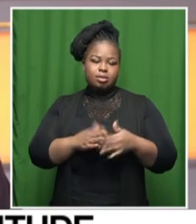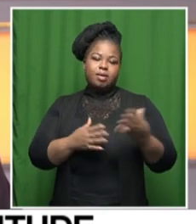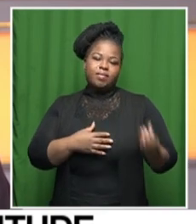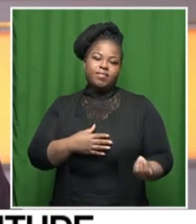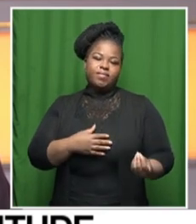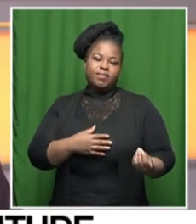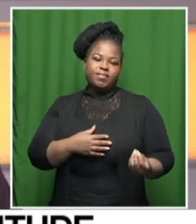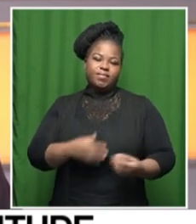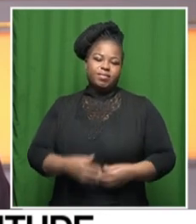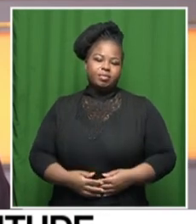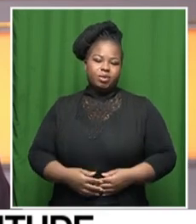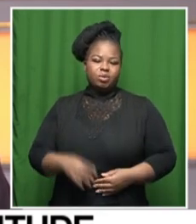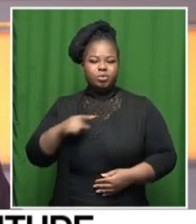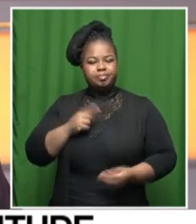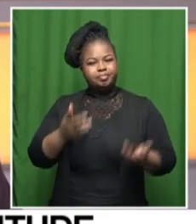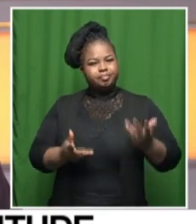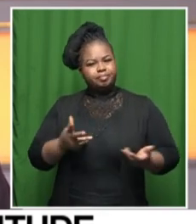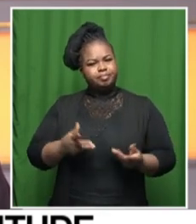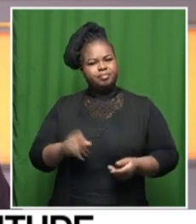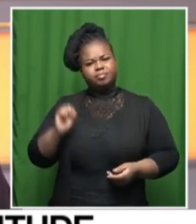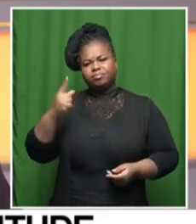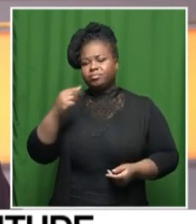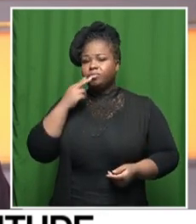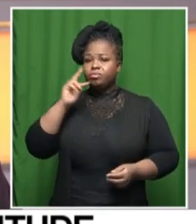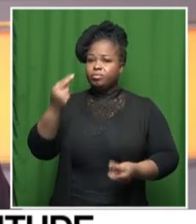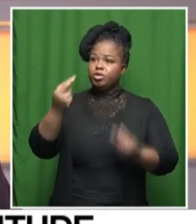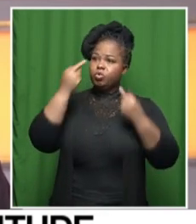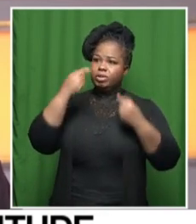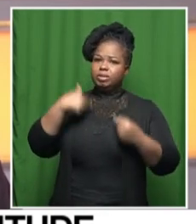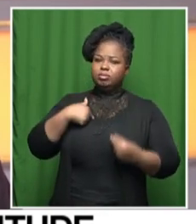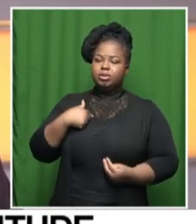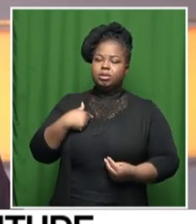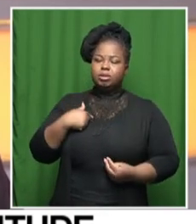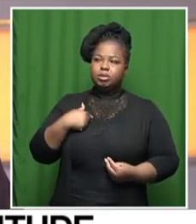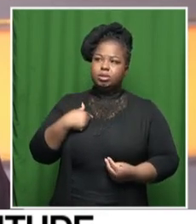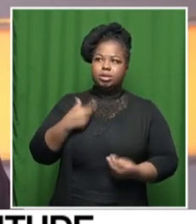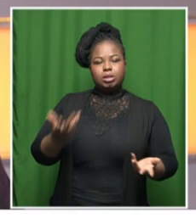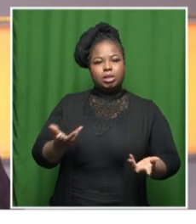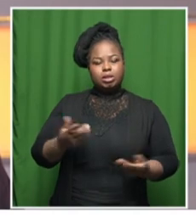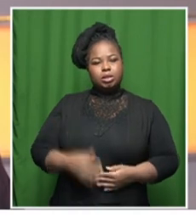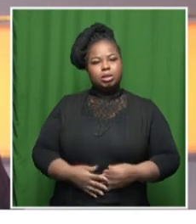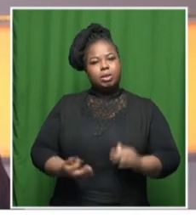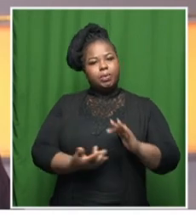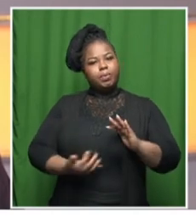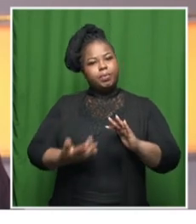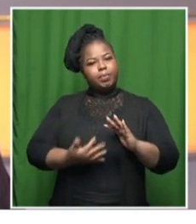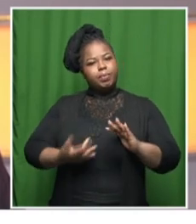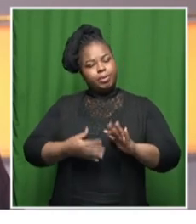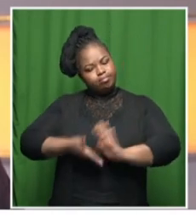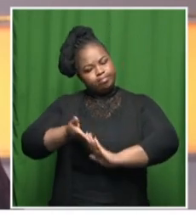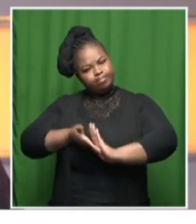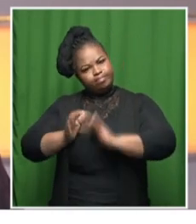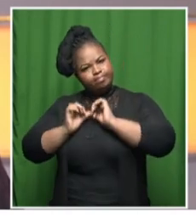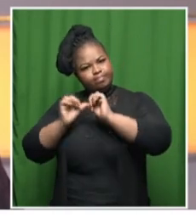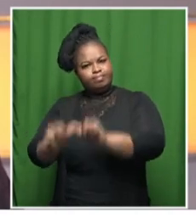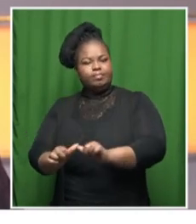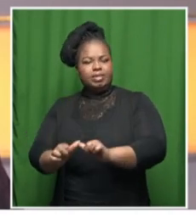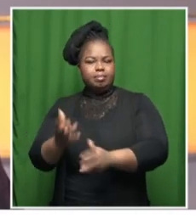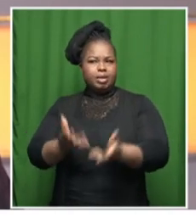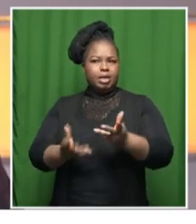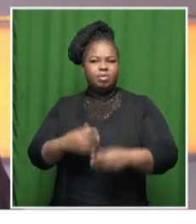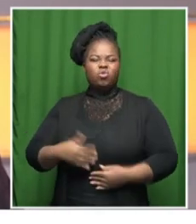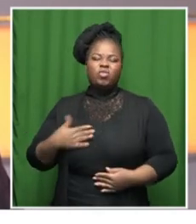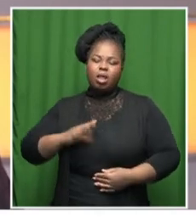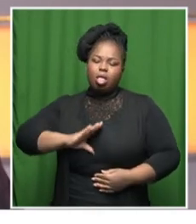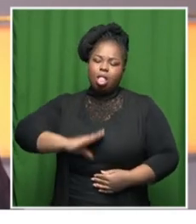reason. That maybe there is somebody who's watching out there that is looking at me and getting inspired to soldier on, that may be hopeless